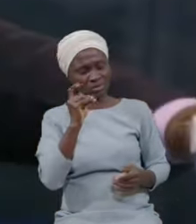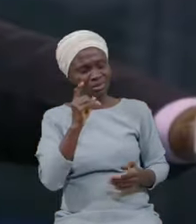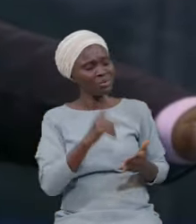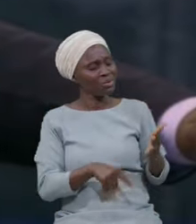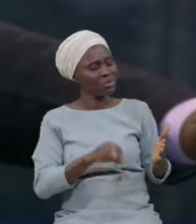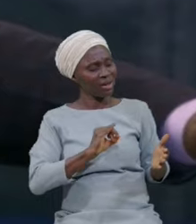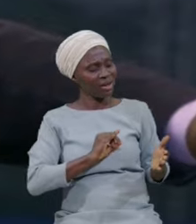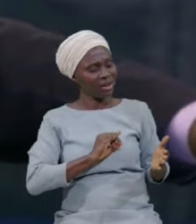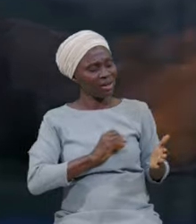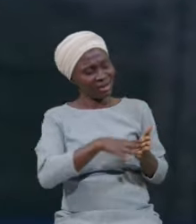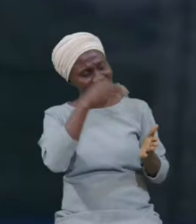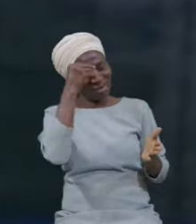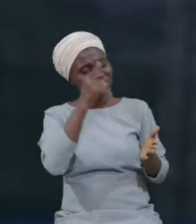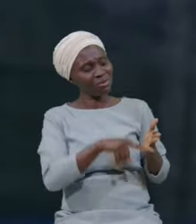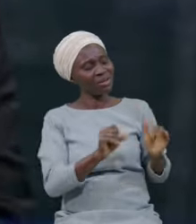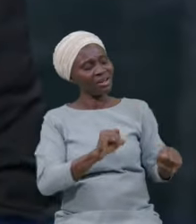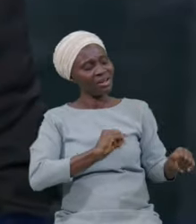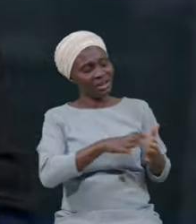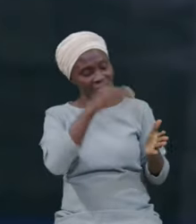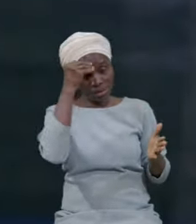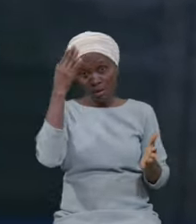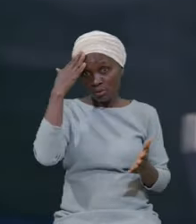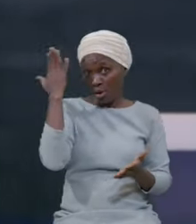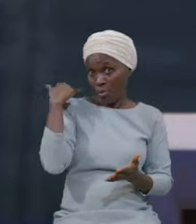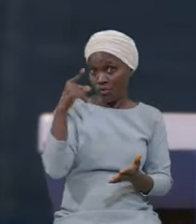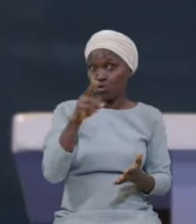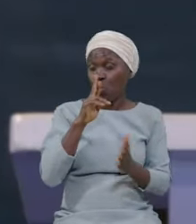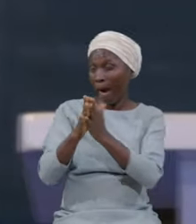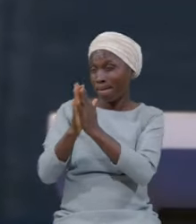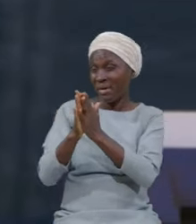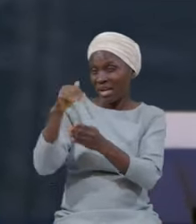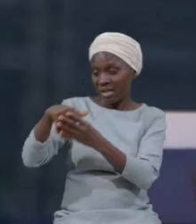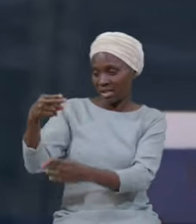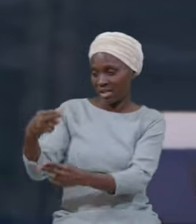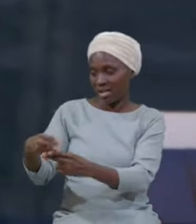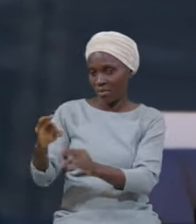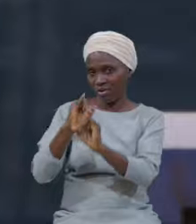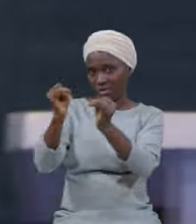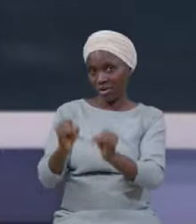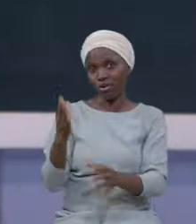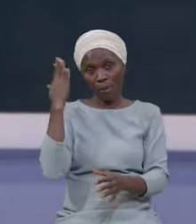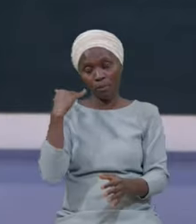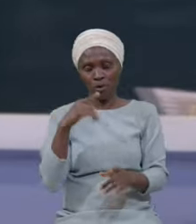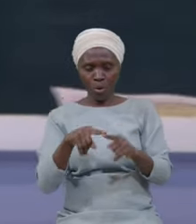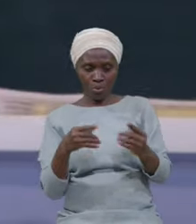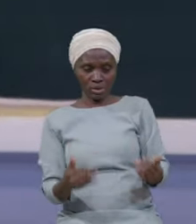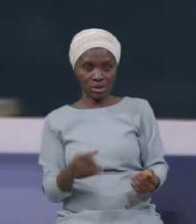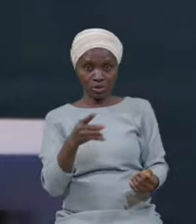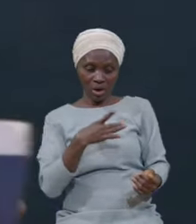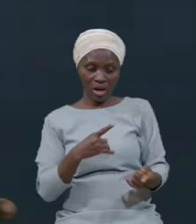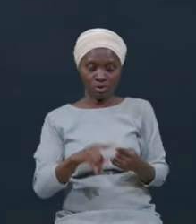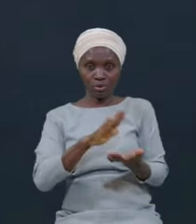name of an idol and you want to be saved. And look at your Savior that died for you on the cross of